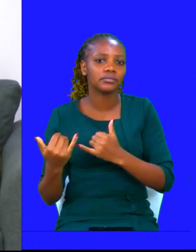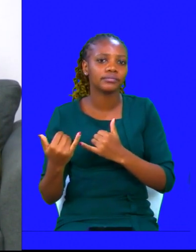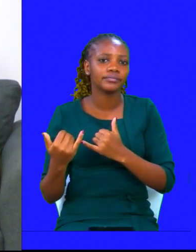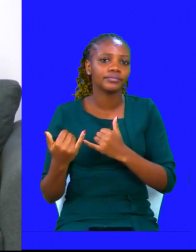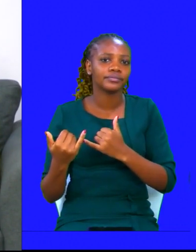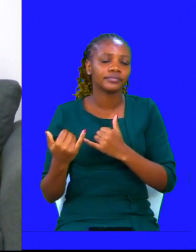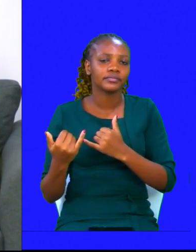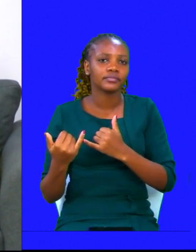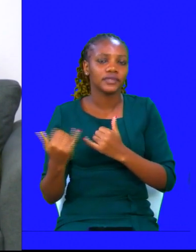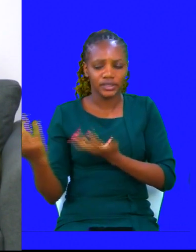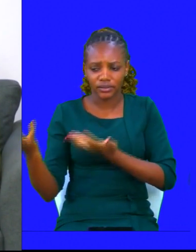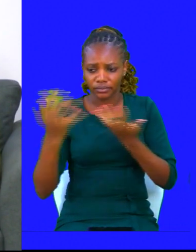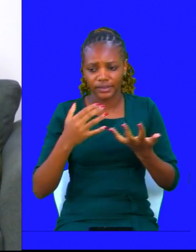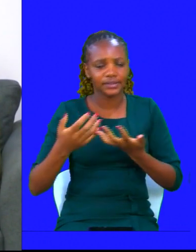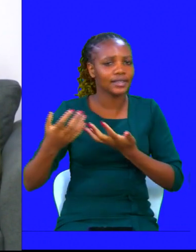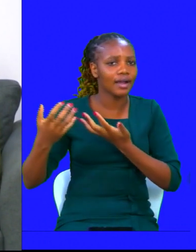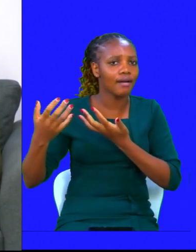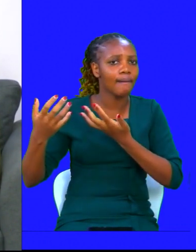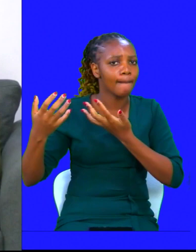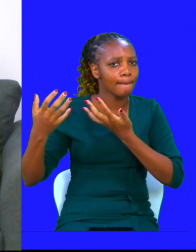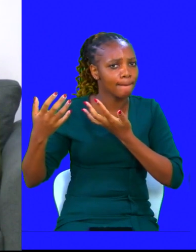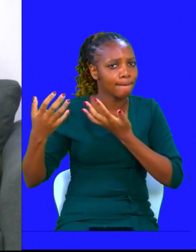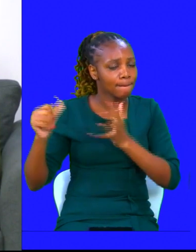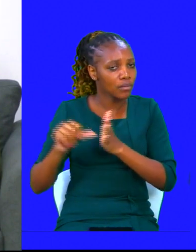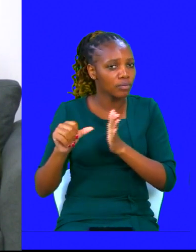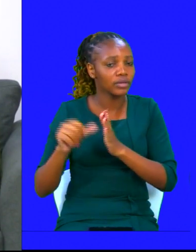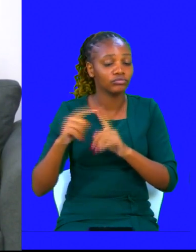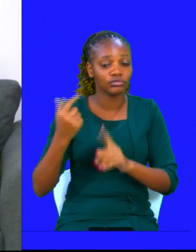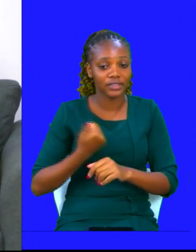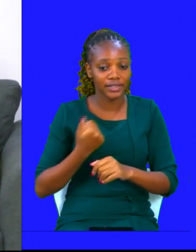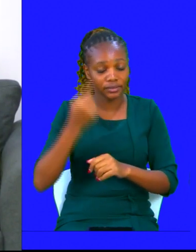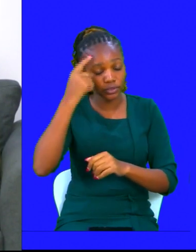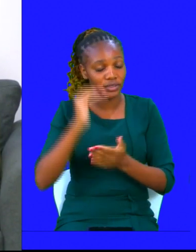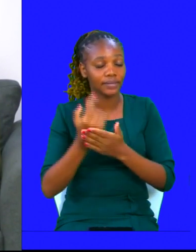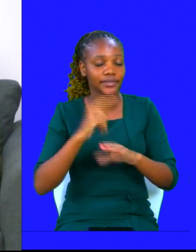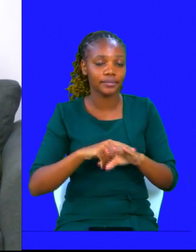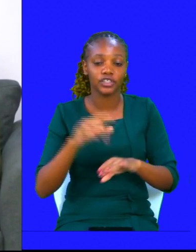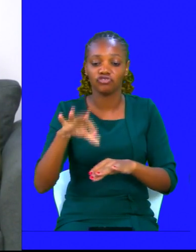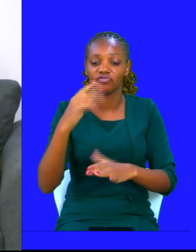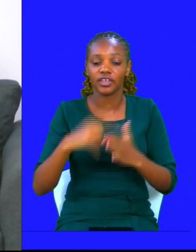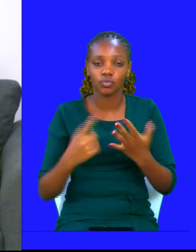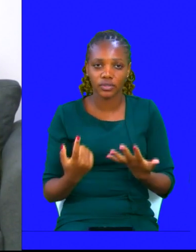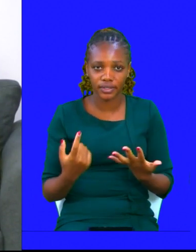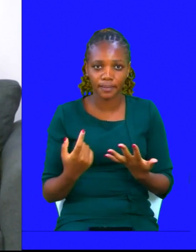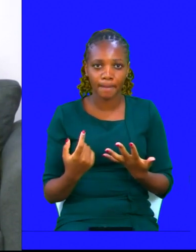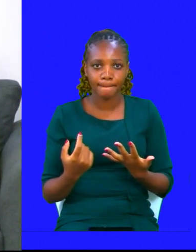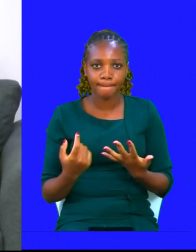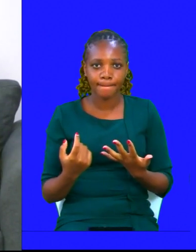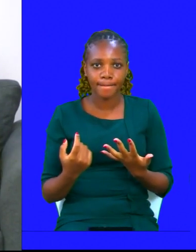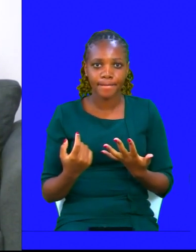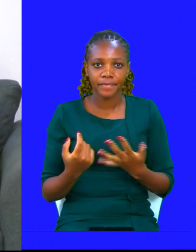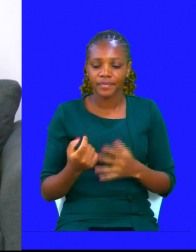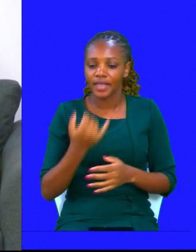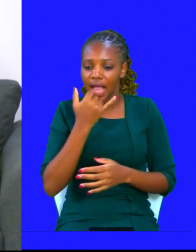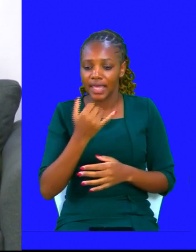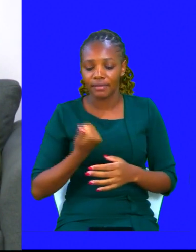bringing a burden to we as girls. Because these are sometimes in most situations you find a very young girl,